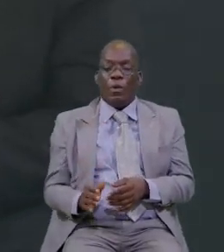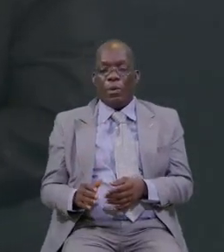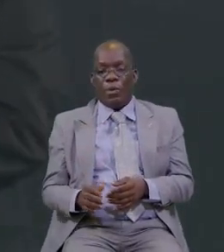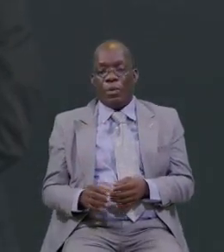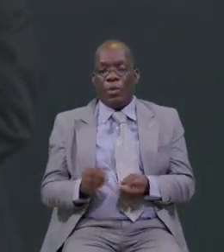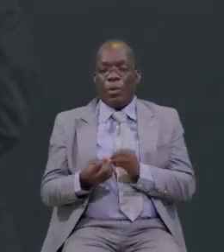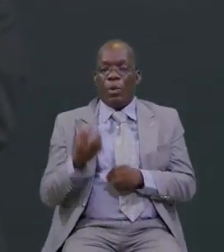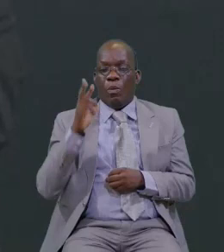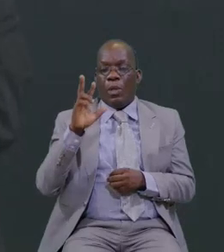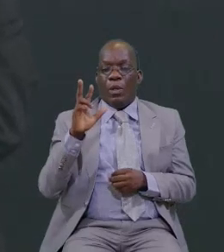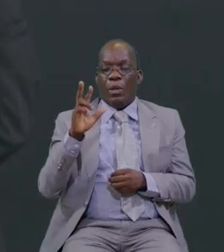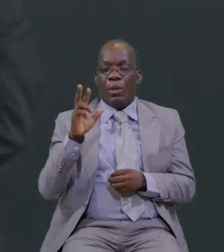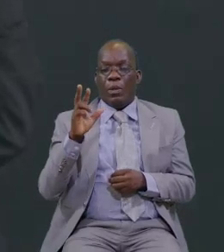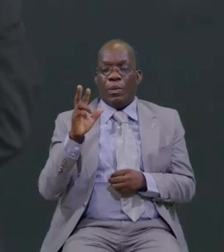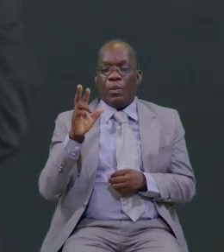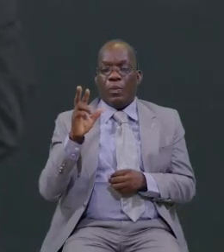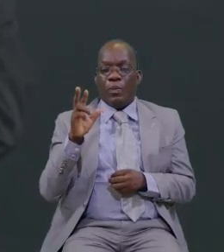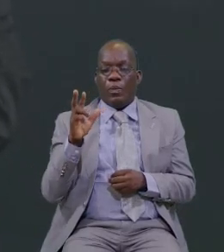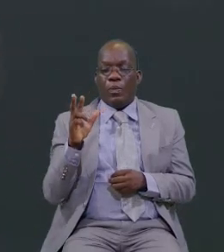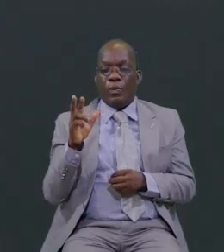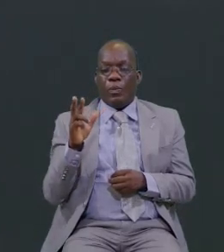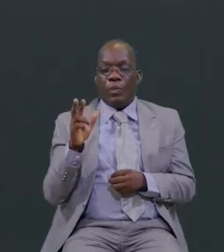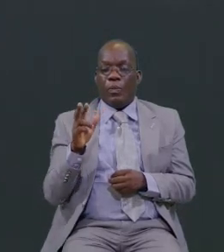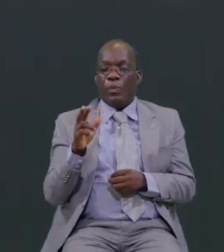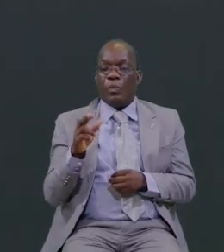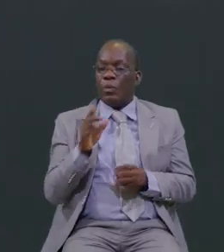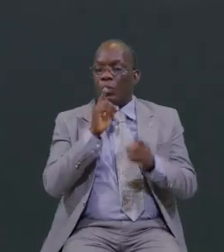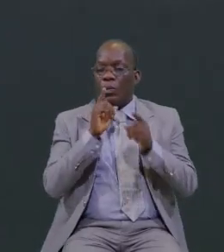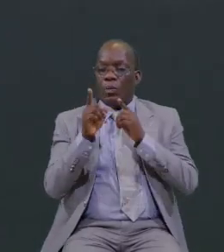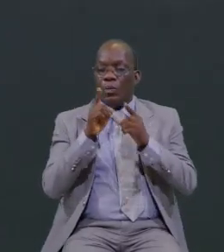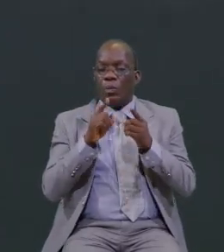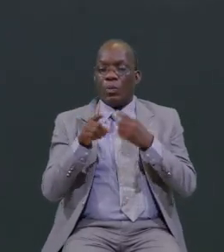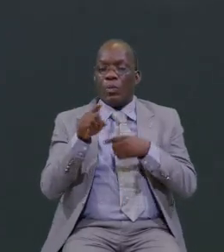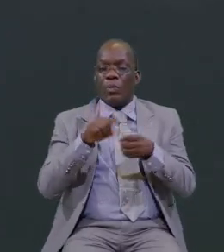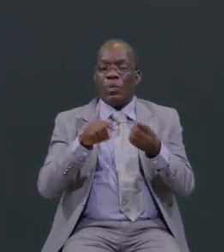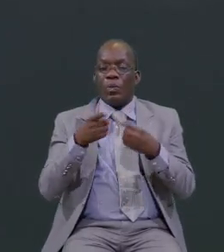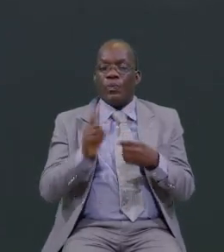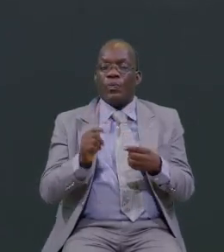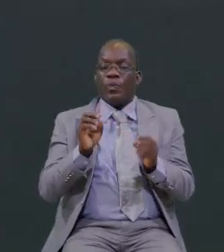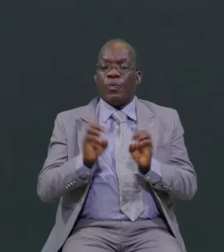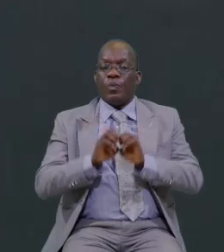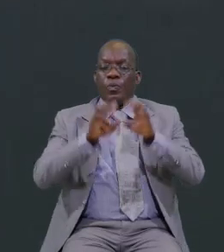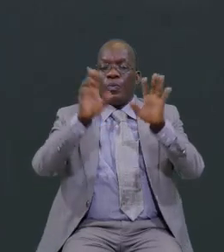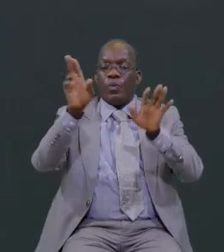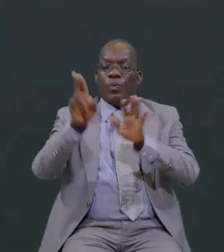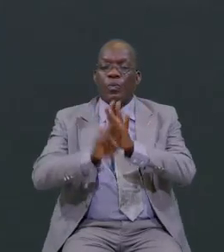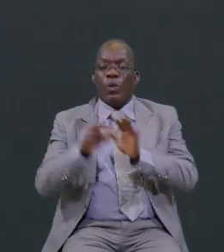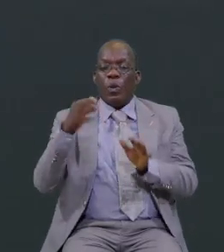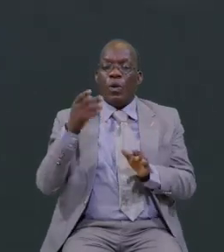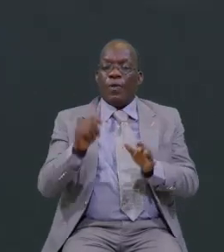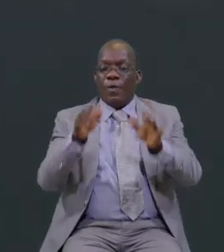here. Number three is talking about the brightness of the Father's glory.